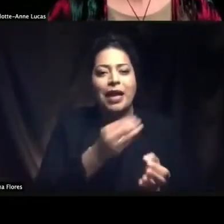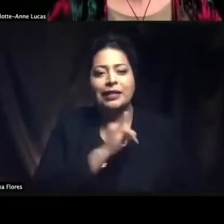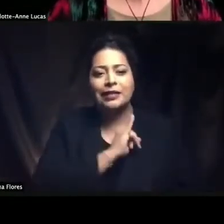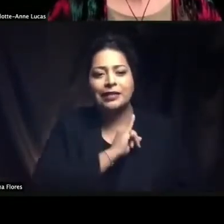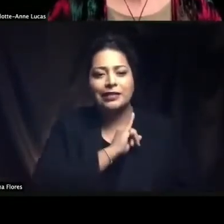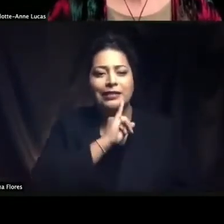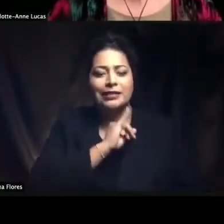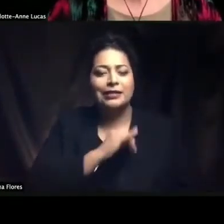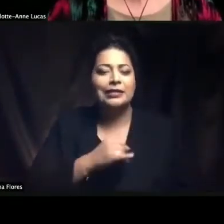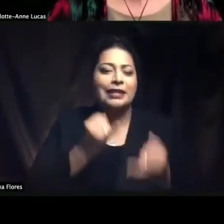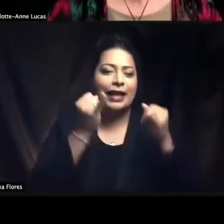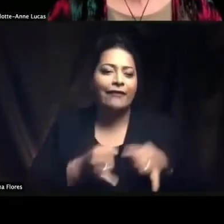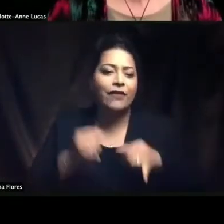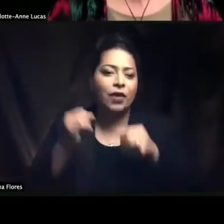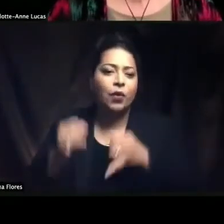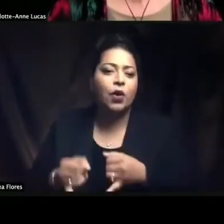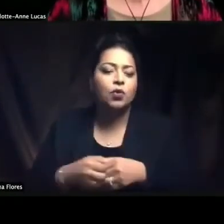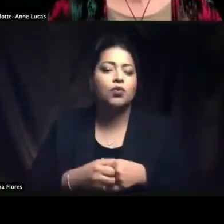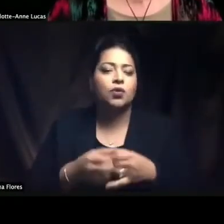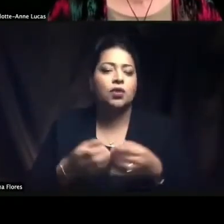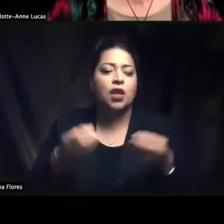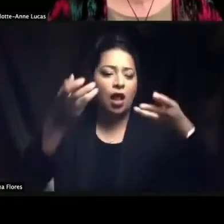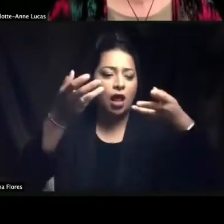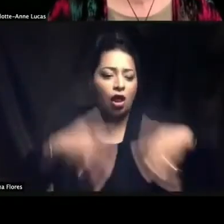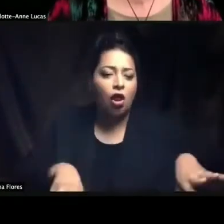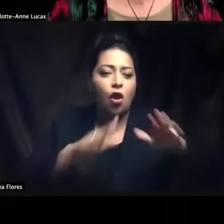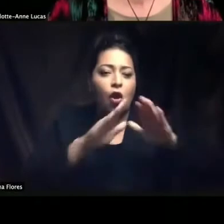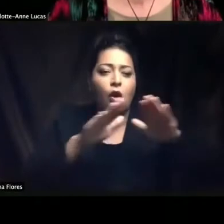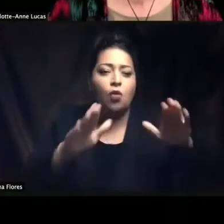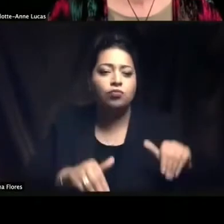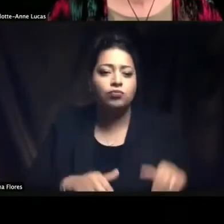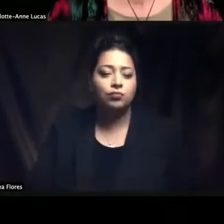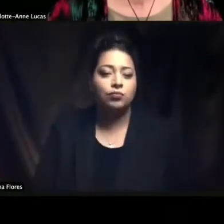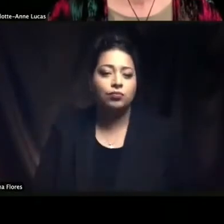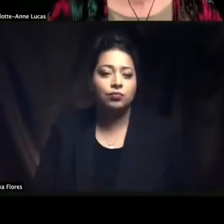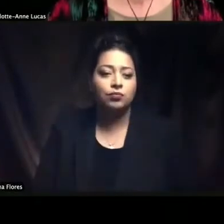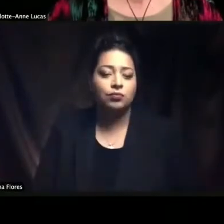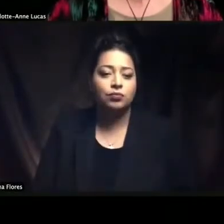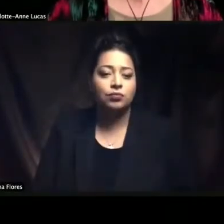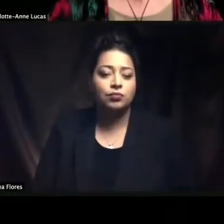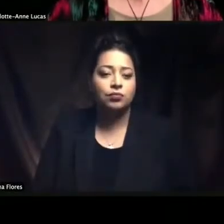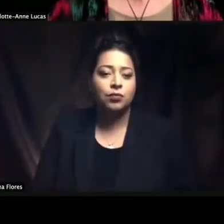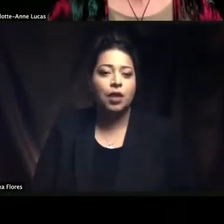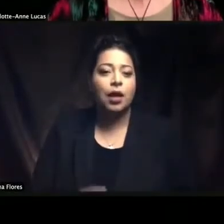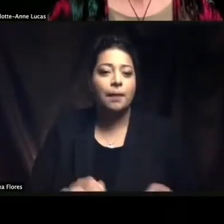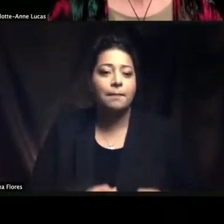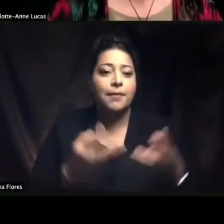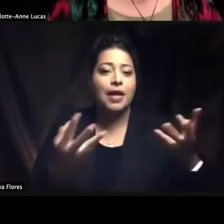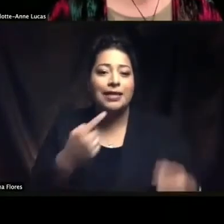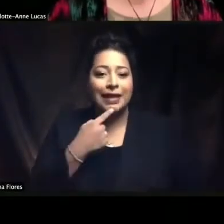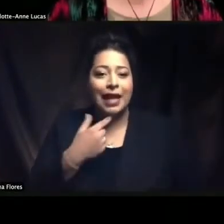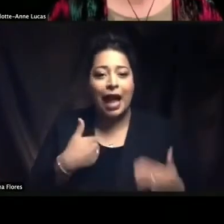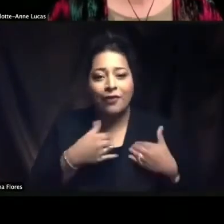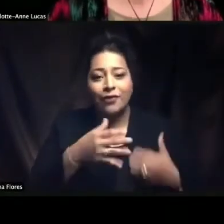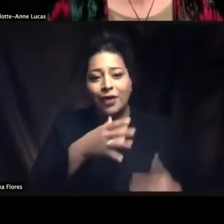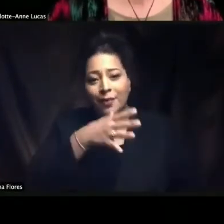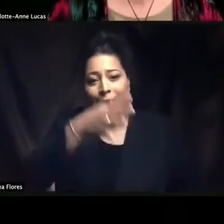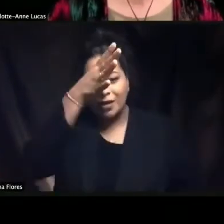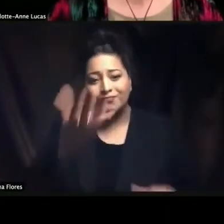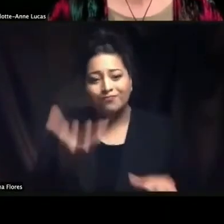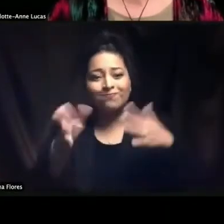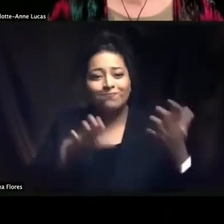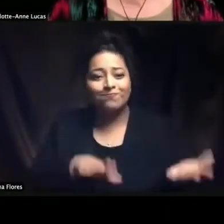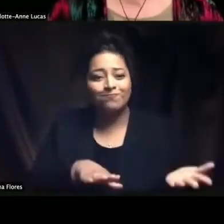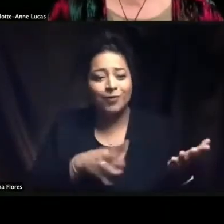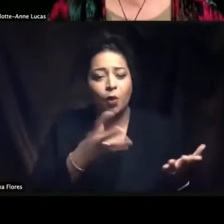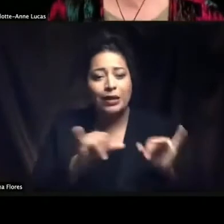to be losing their homes, because many of them have said they have parents that recently passed away and they want to